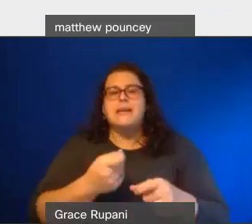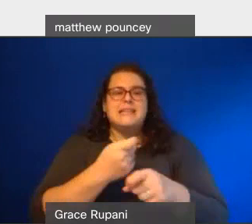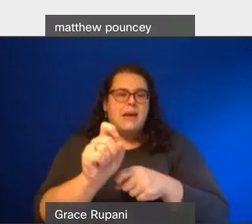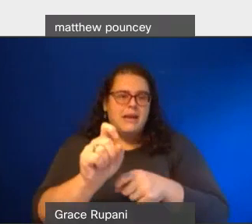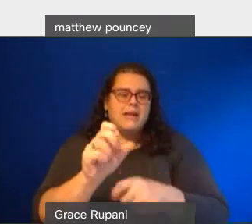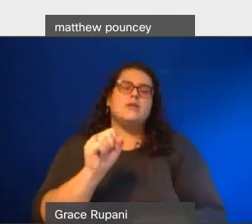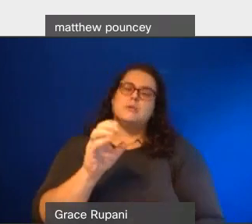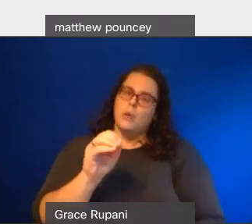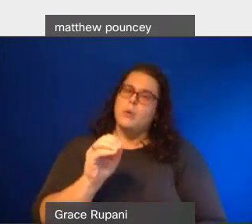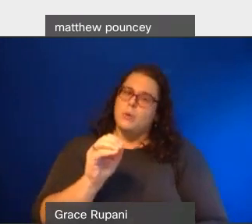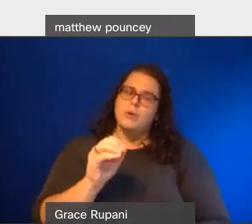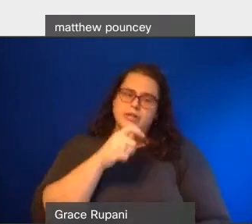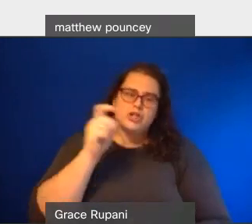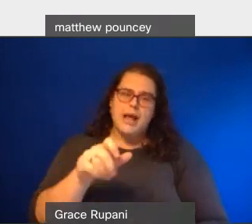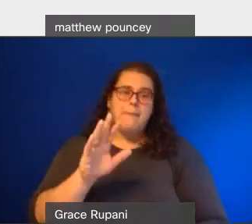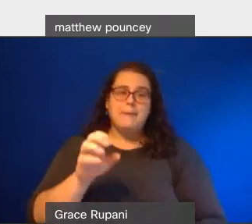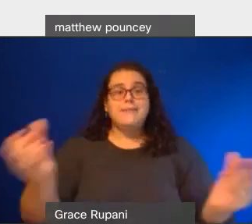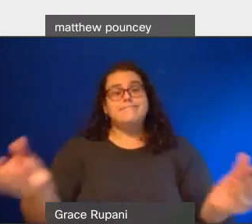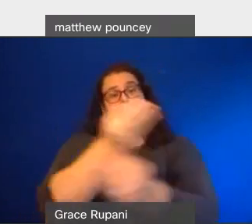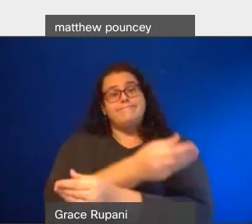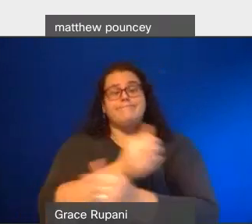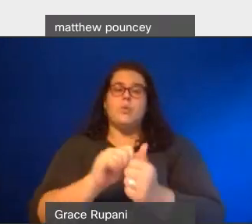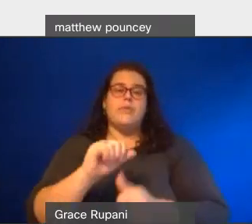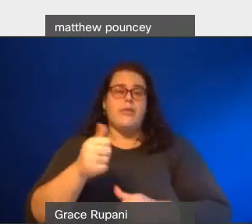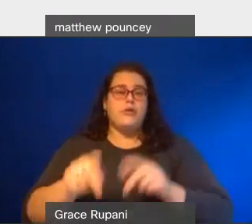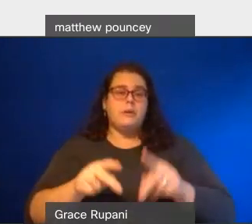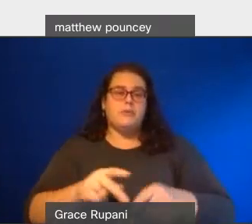not be shared between individuals, correct?